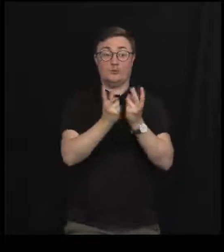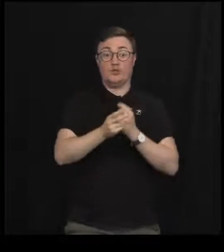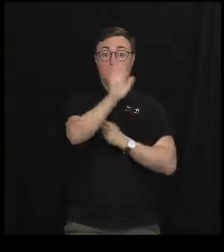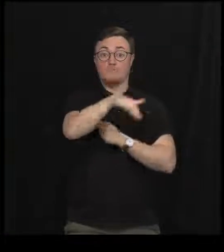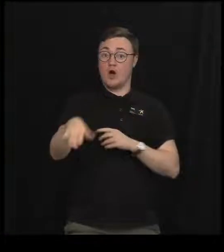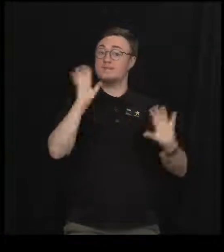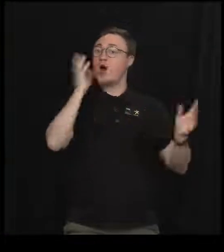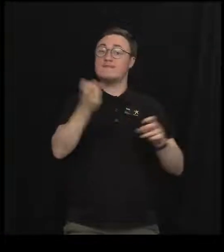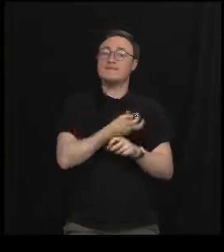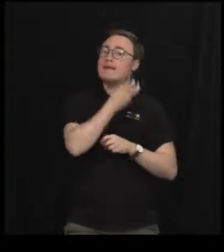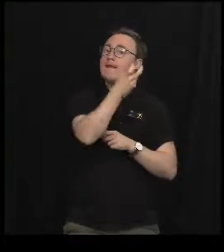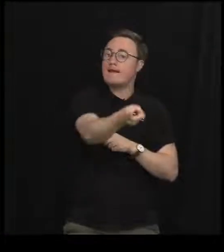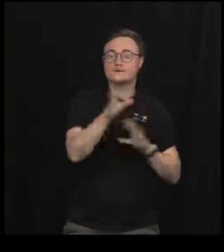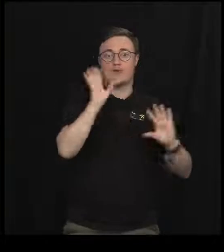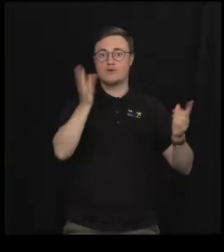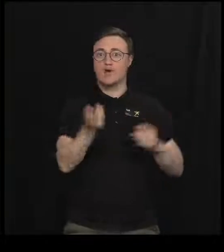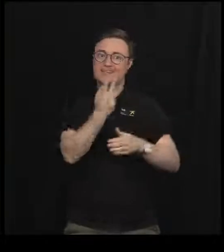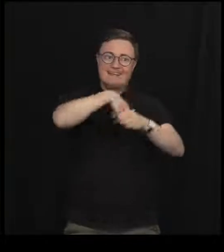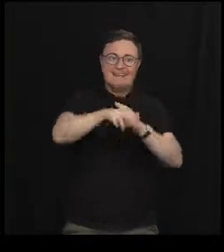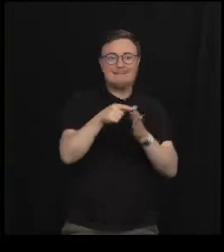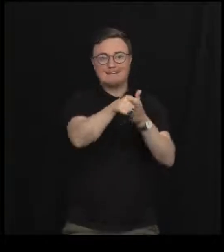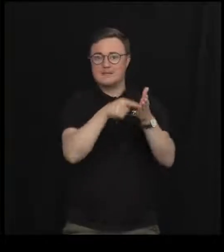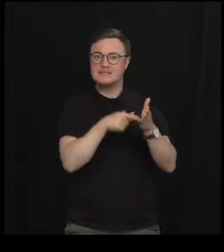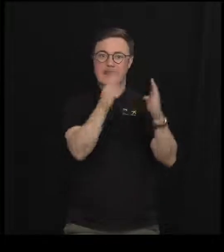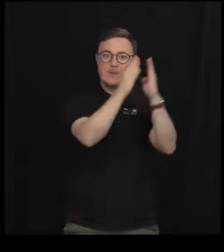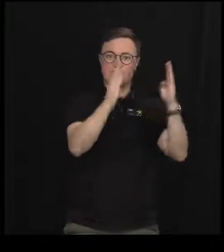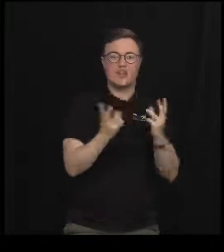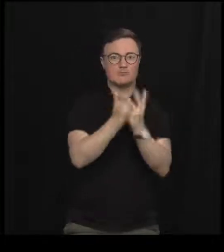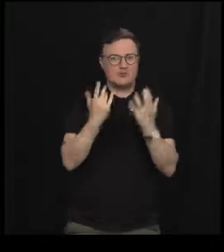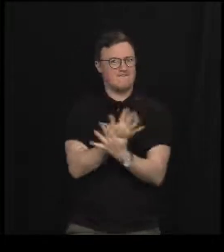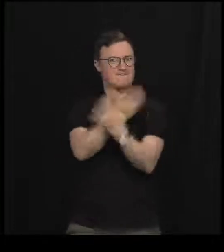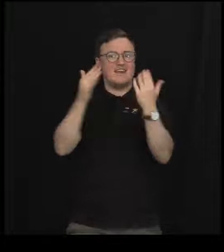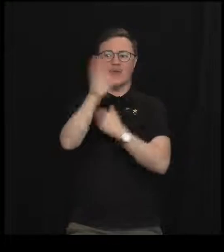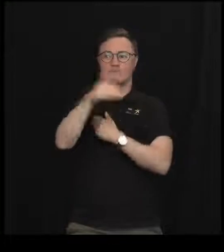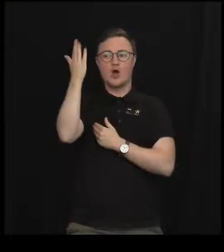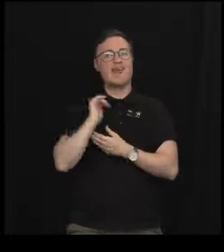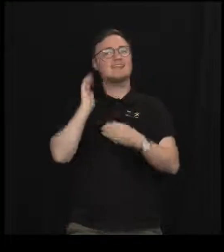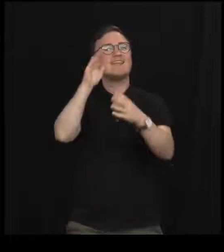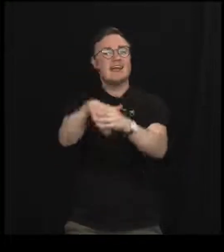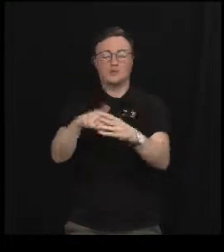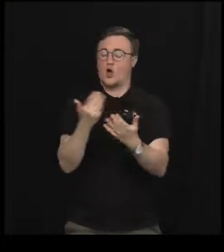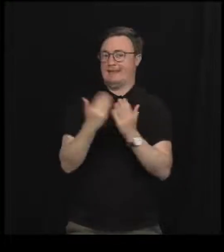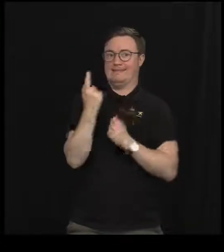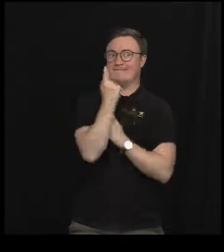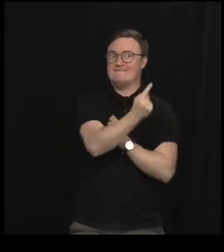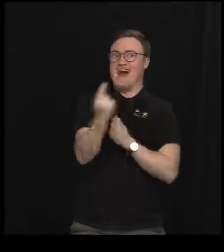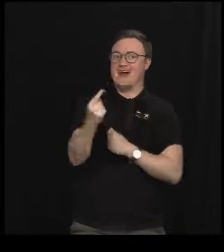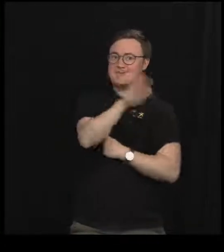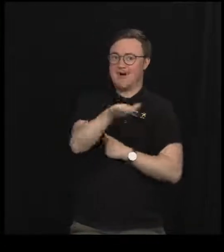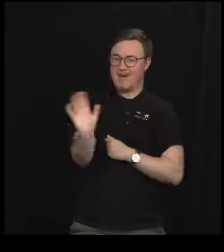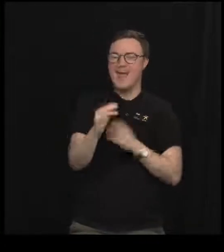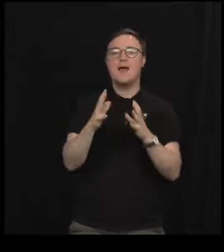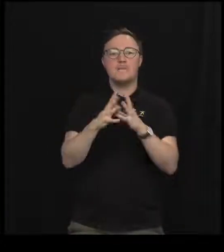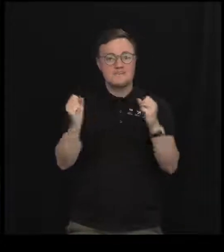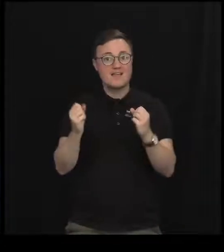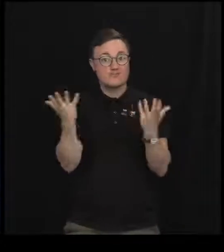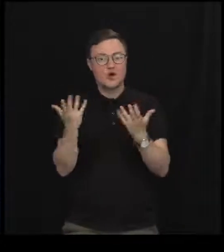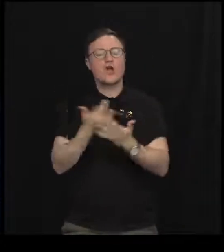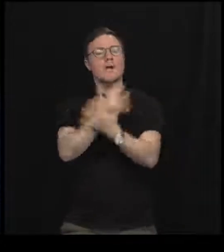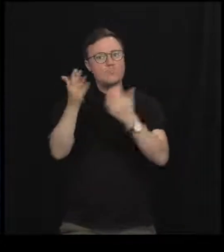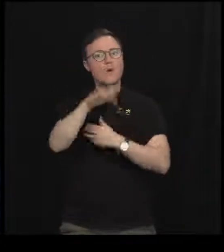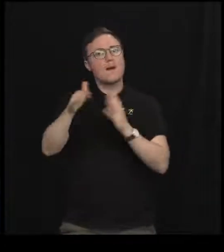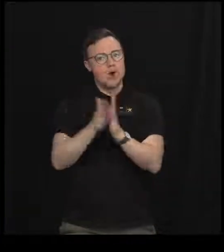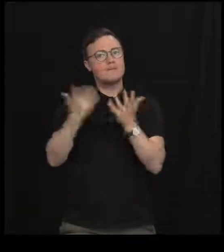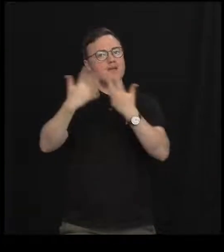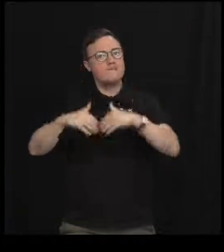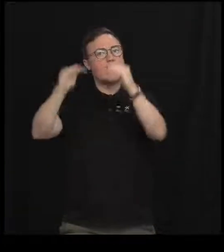to come to a specific room, we had so many more children, not every child, but we had so many more children with disabilities. And in fact,